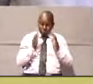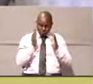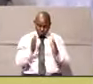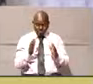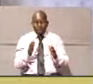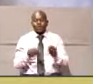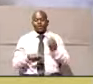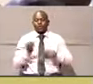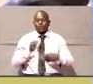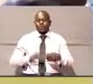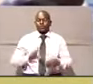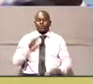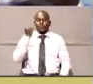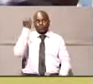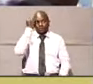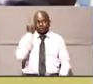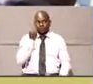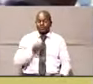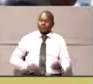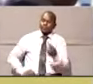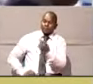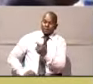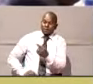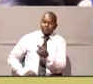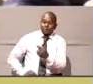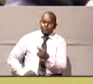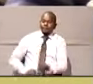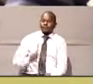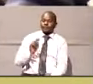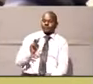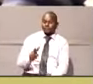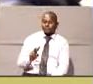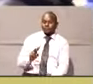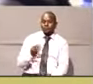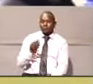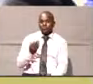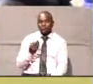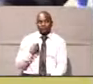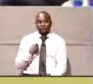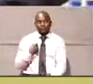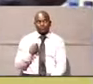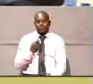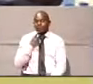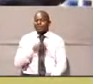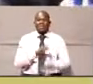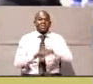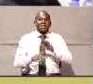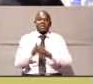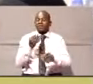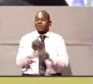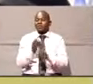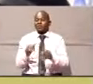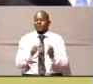the anti-corruption court. We need footage from the television. We need footage. So if you don't have footage, there is nothing you can do with that